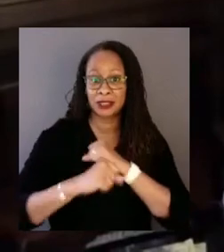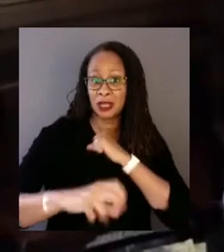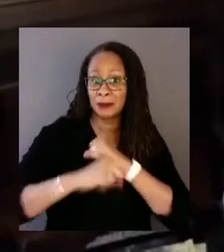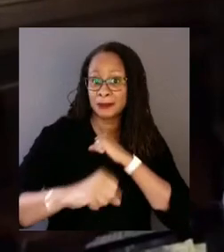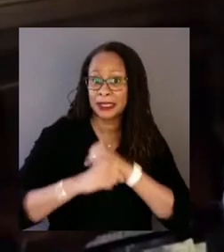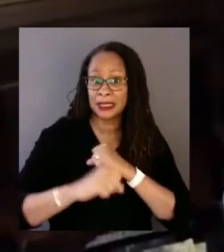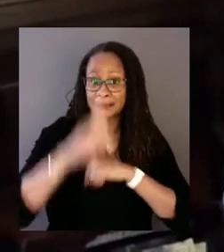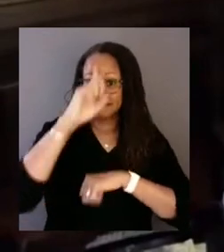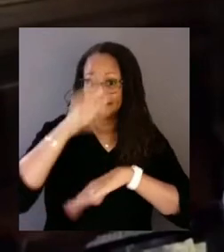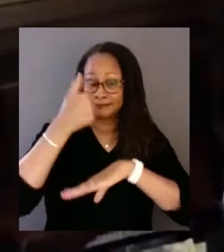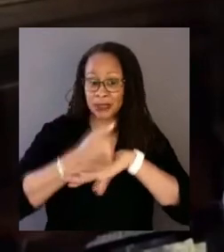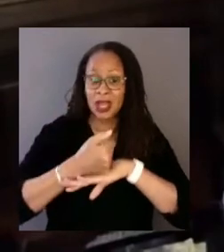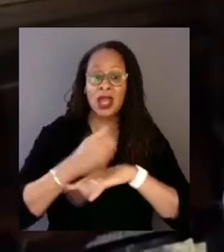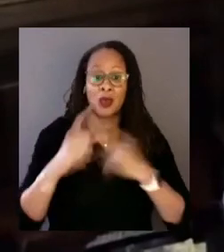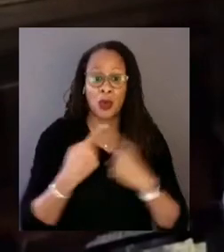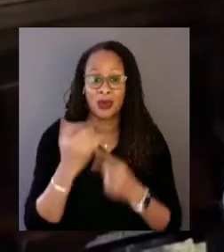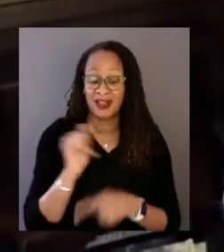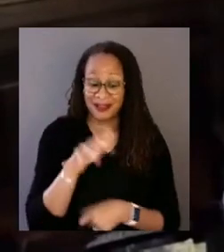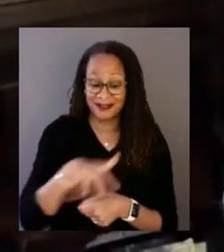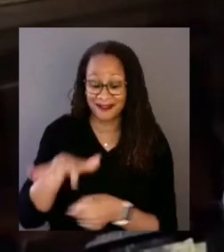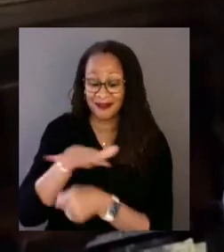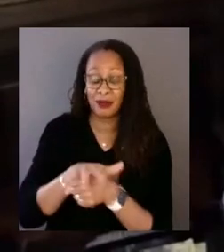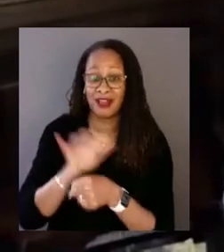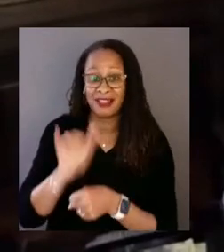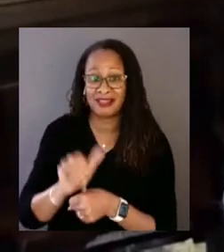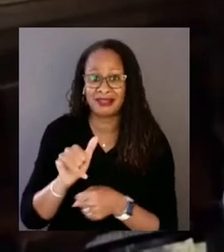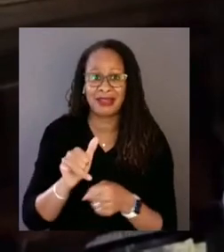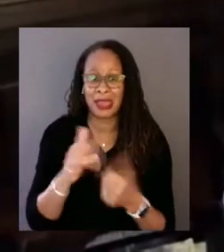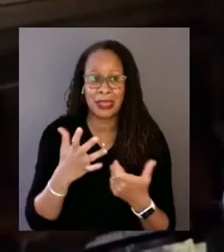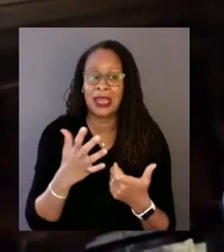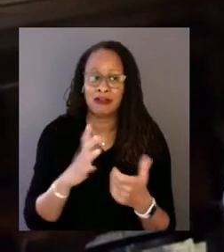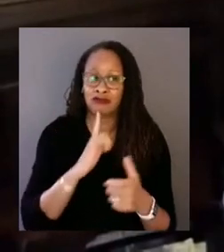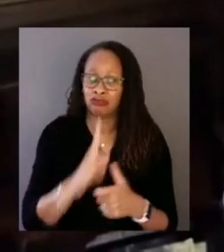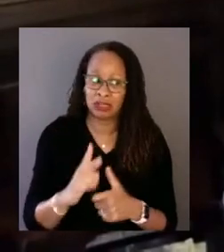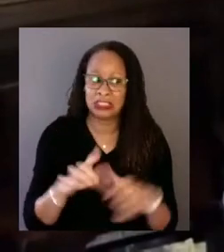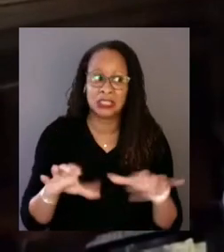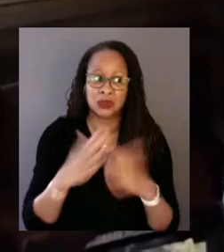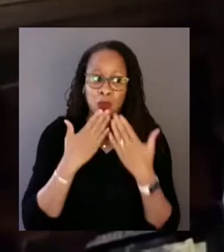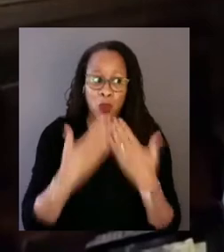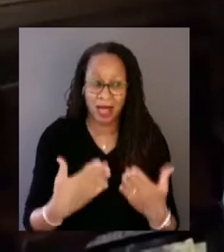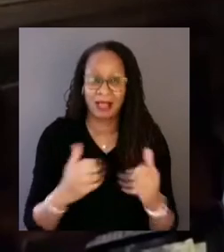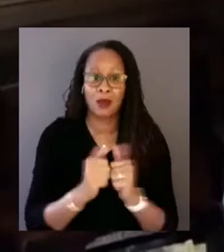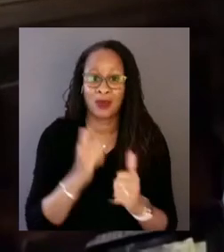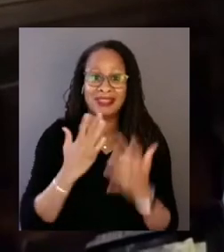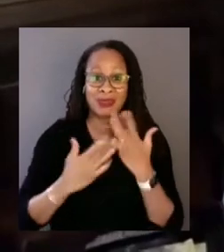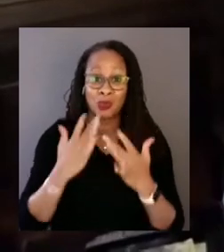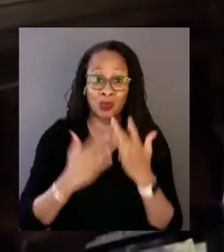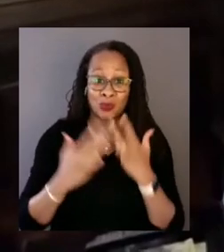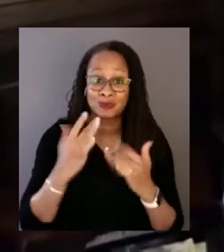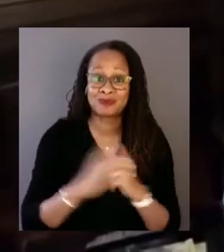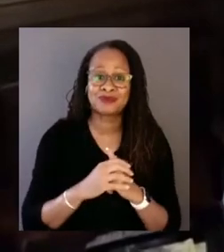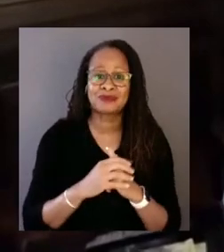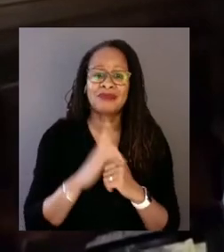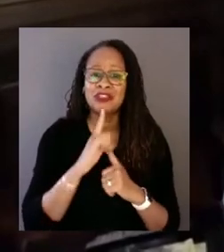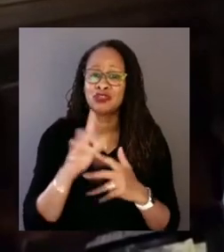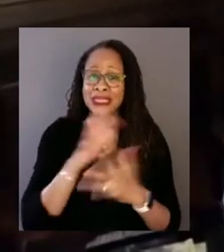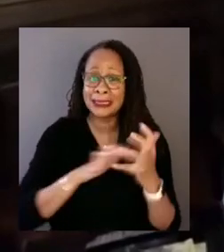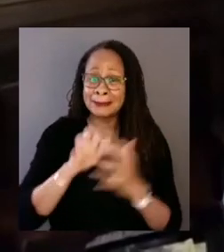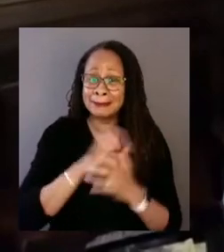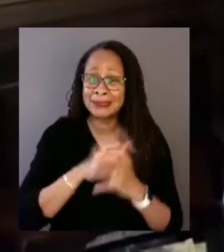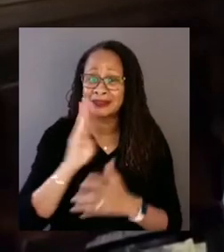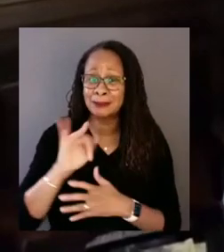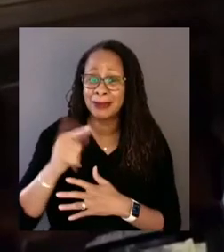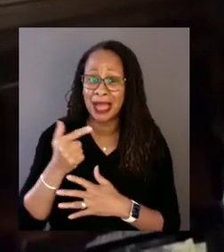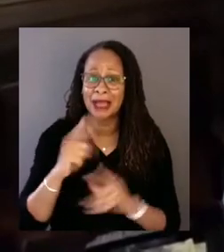are like a field that kind of thrives on scarcity. So it's a mixed bag, but I think by and large, it is